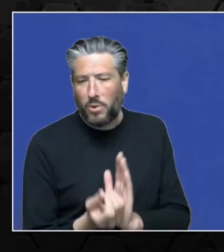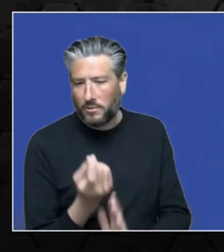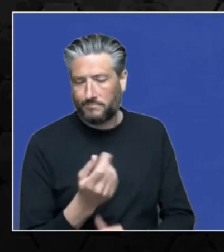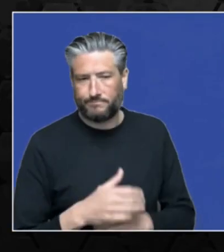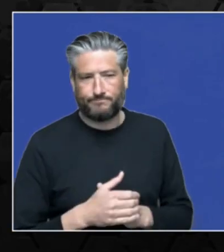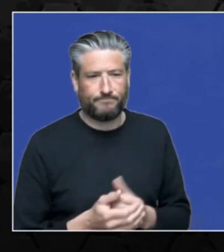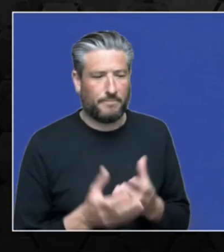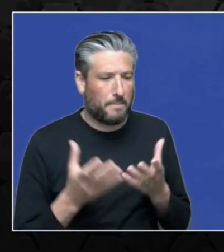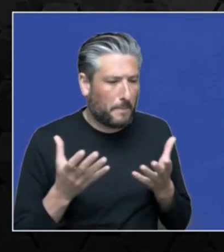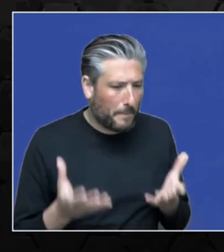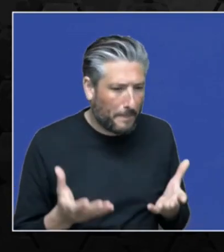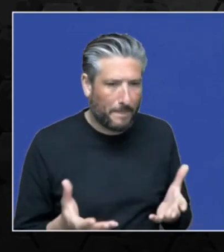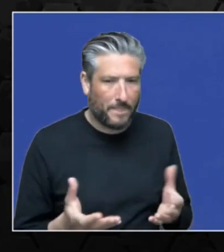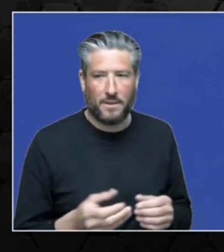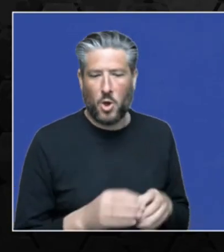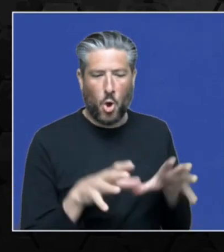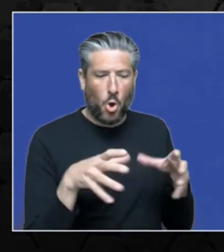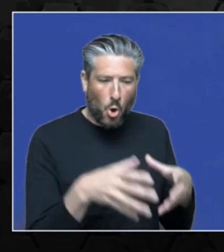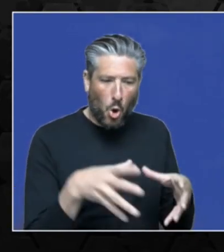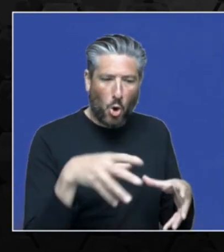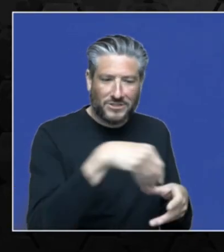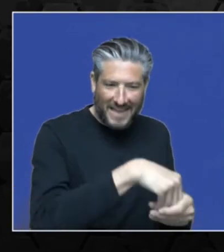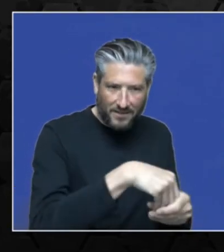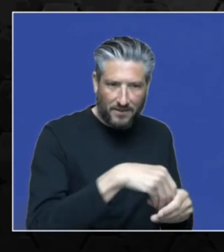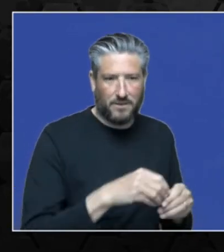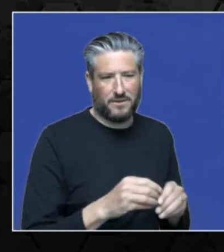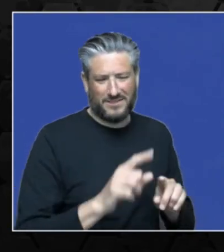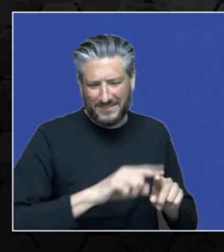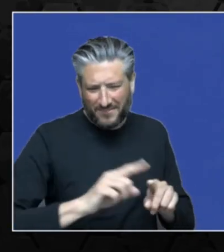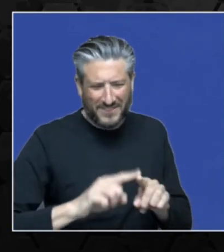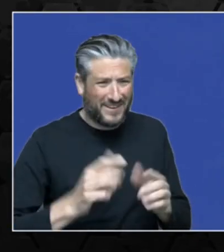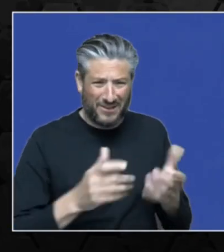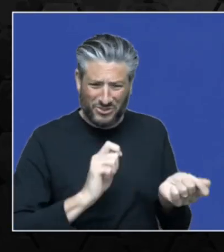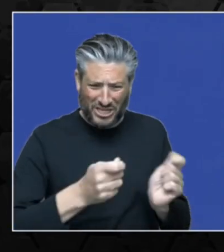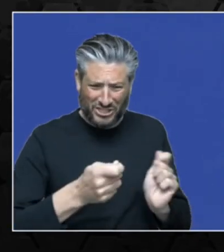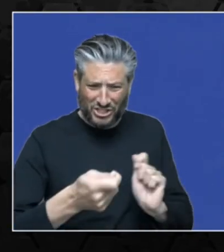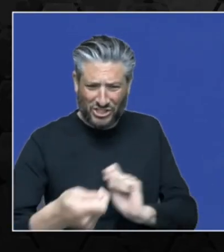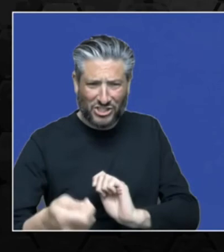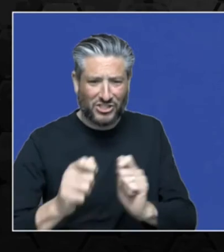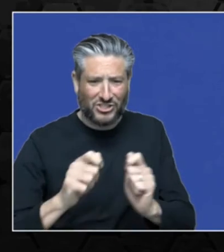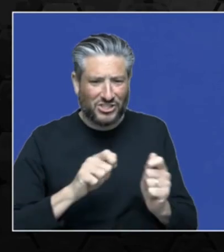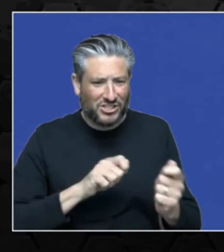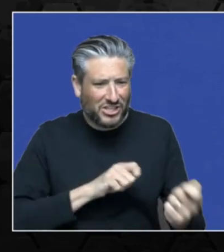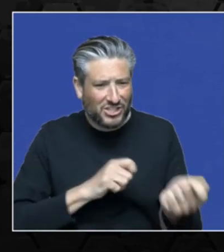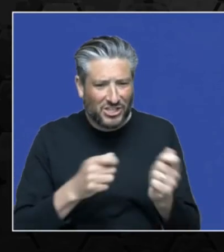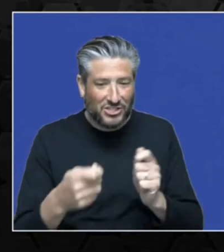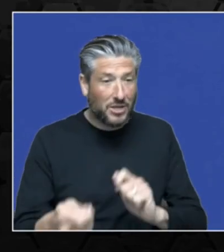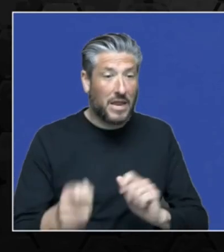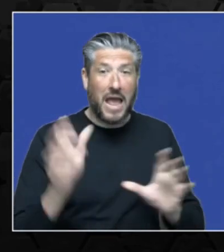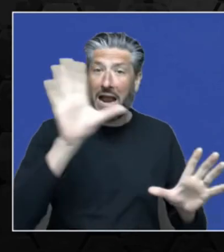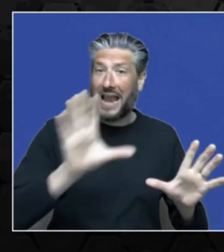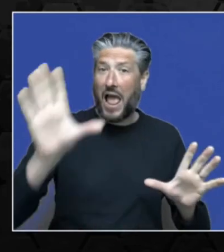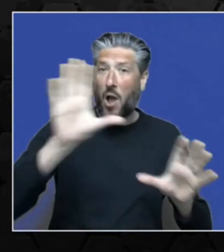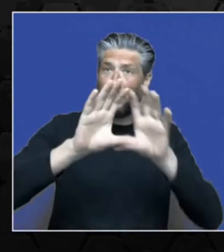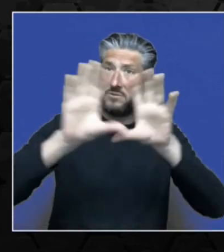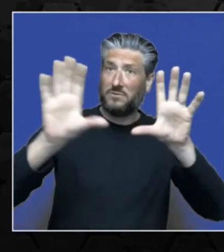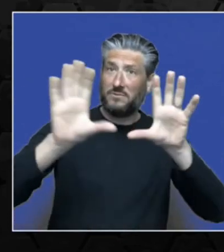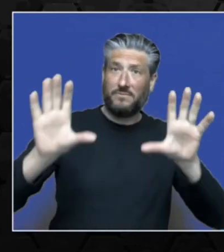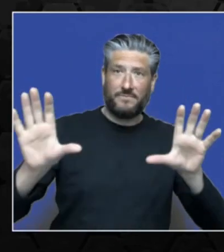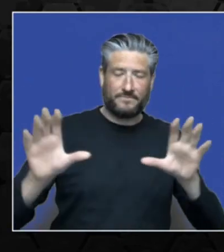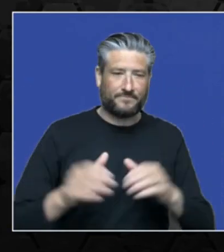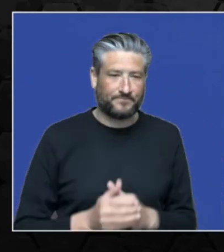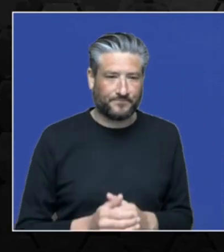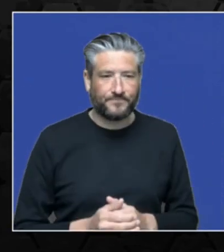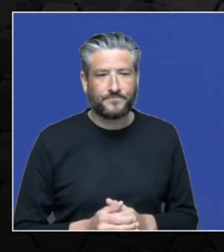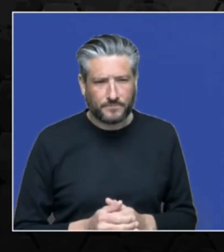came containers, you have now Kubernetes and stuff, serverless stuff is going on if I'm talking about in cloud. Taking that as an example, you can see even though new technologies